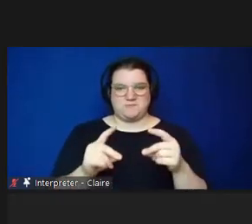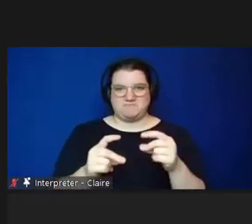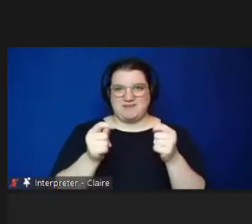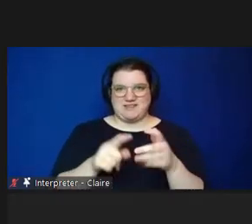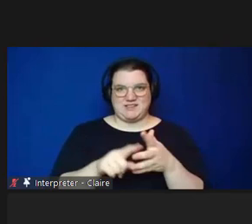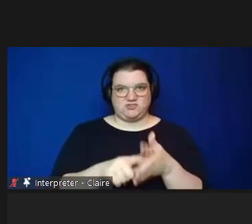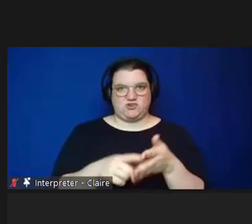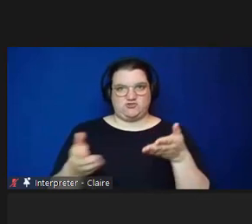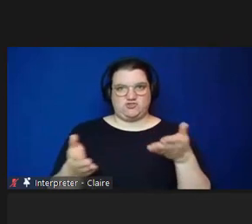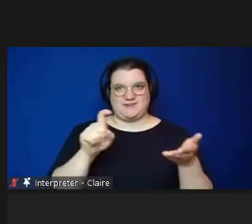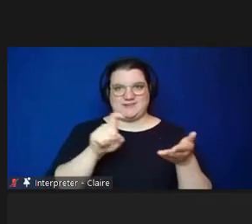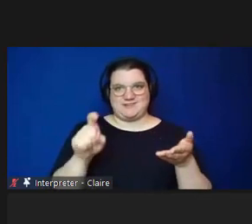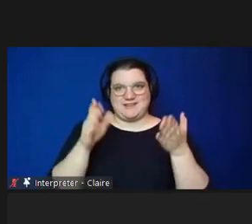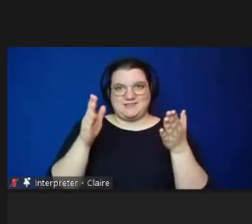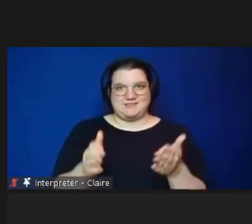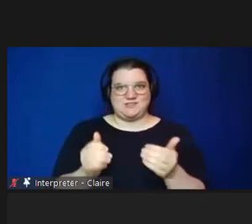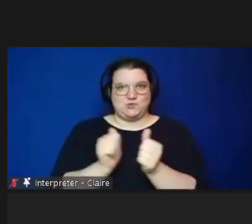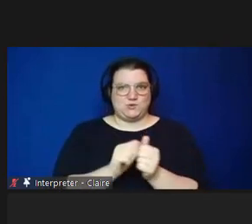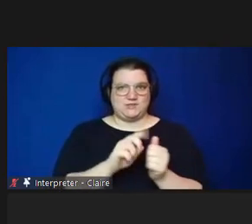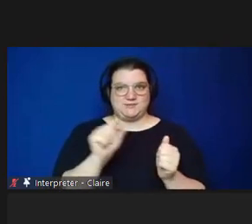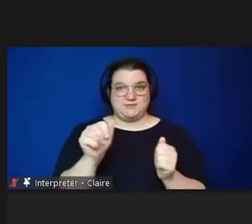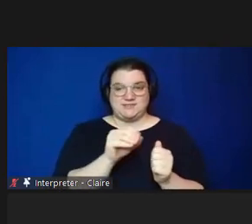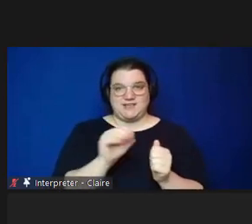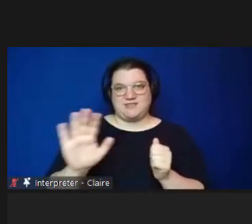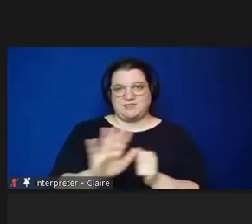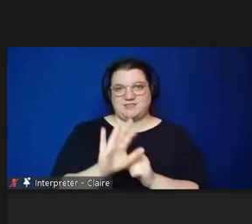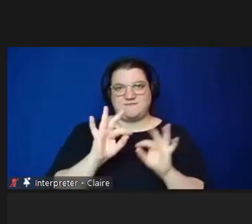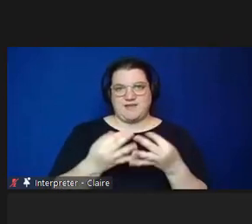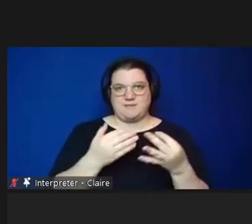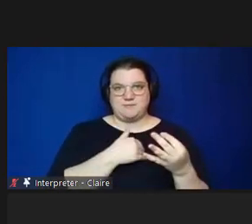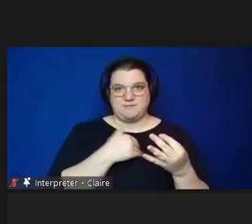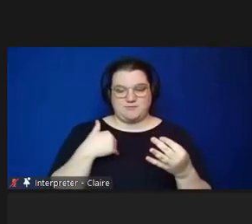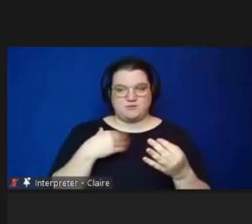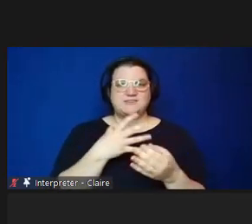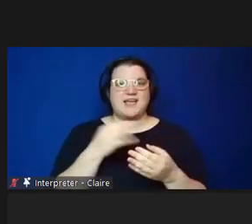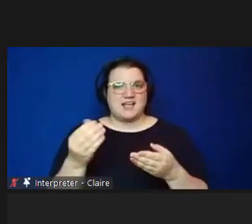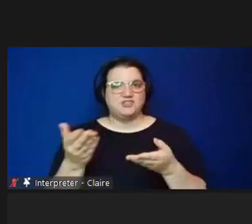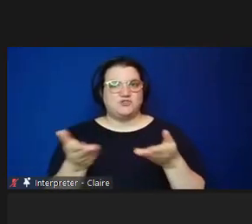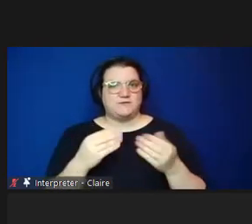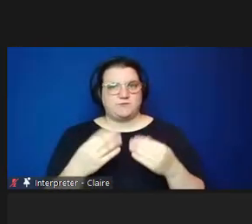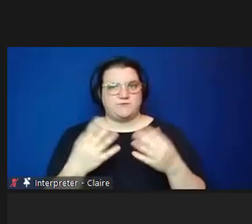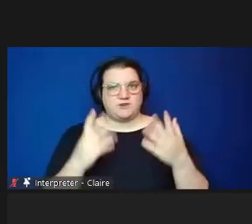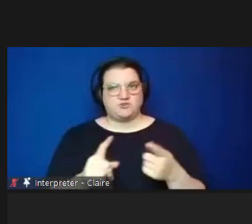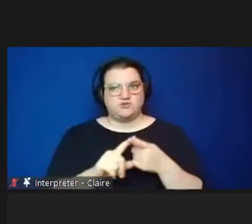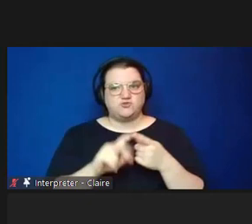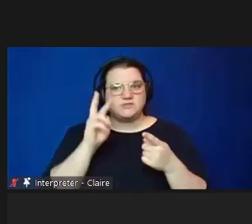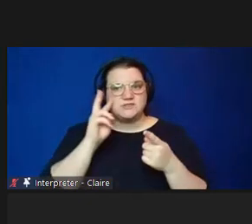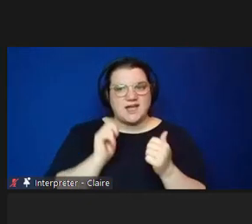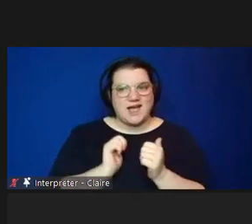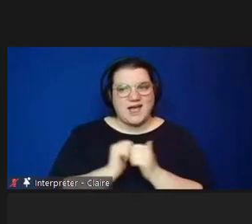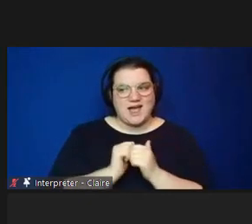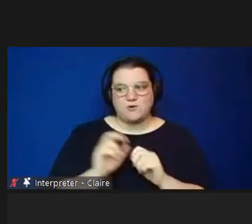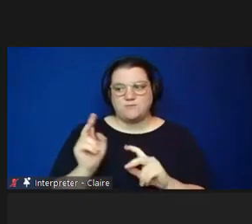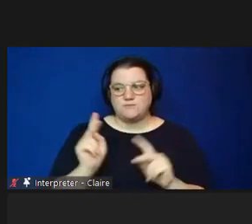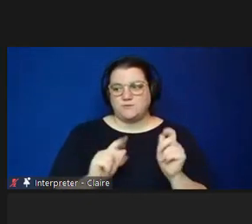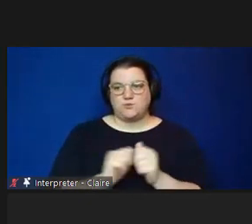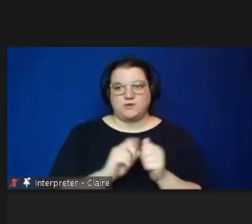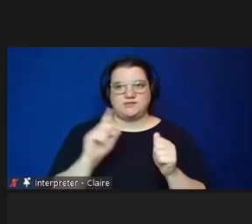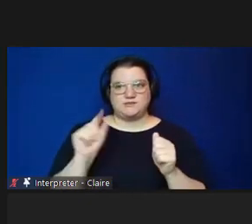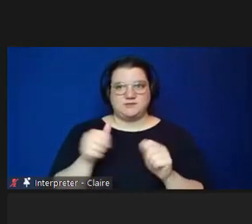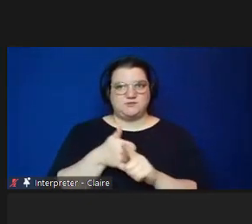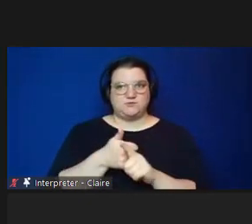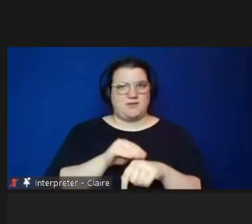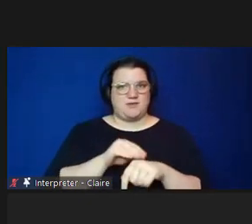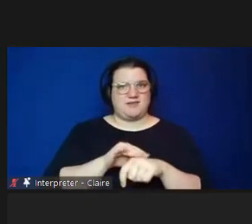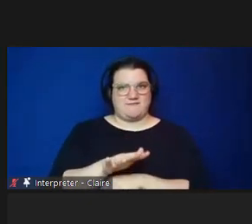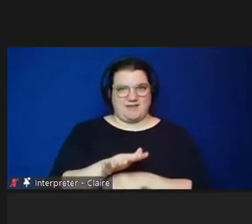surveying Texans with disabilities and their family members and also service providers to see how people with disabilities were being